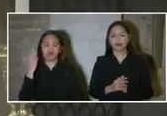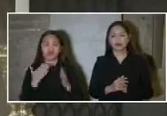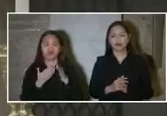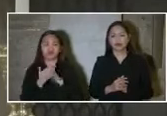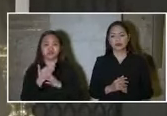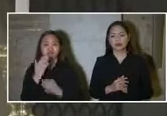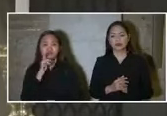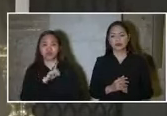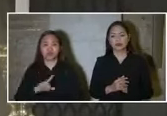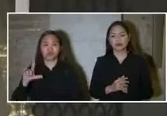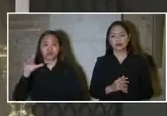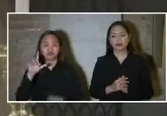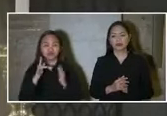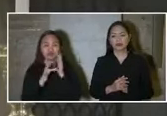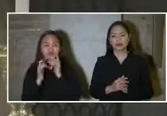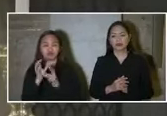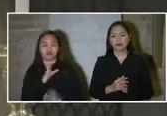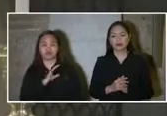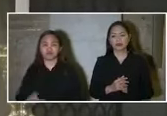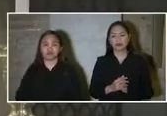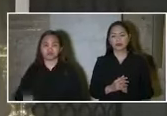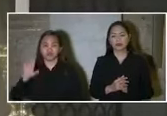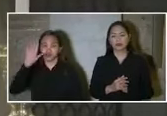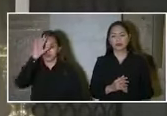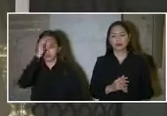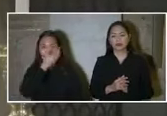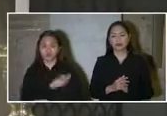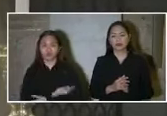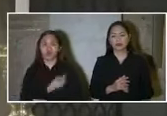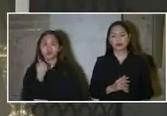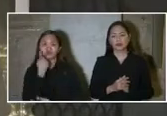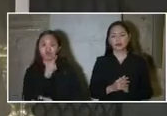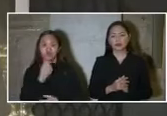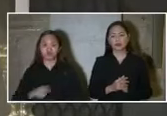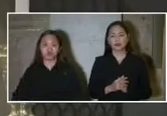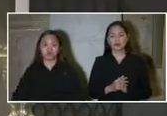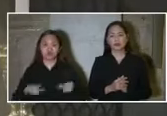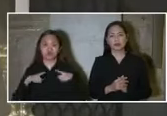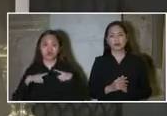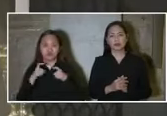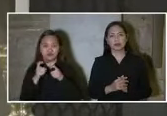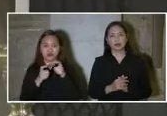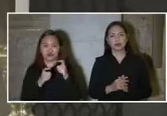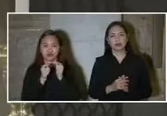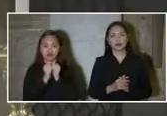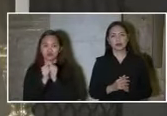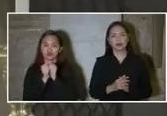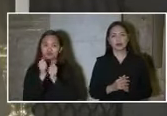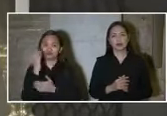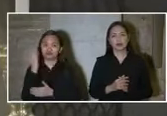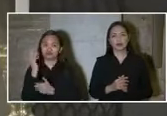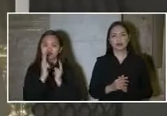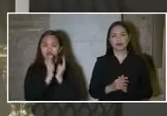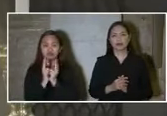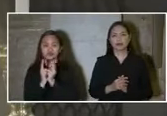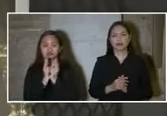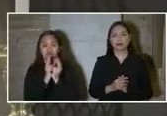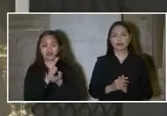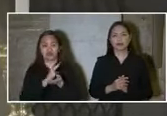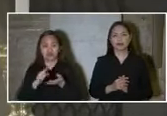Through our Lord Jesus Christ, your Son, who lives and reigns with you in the unity of the